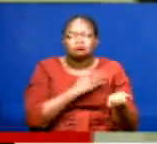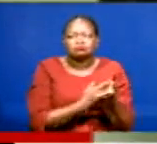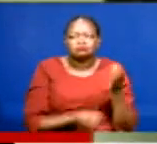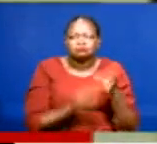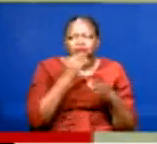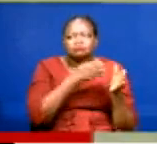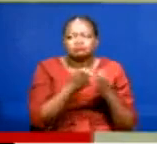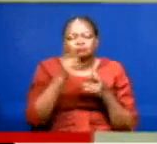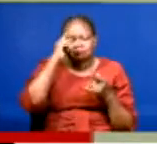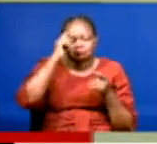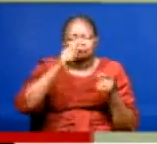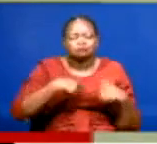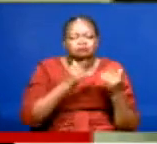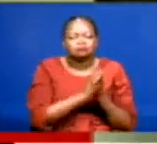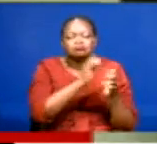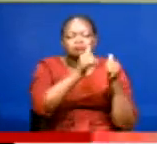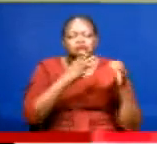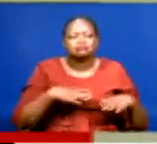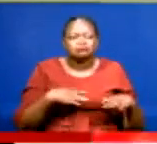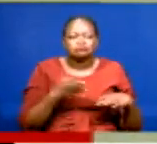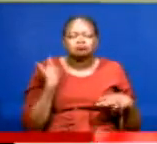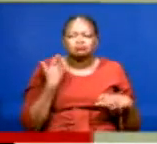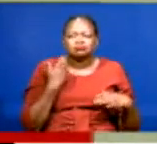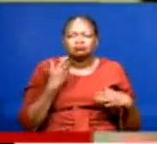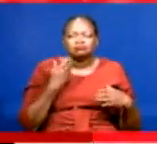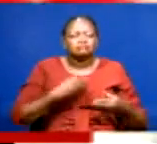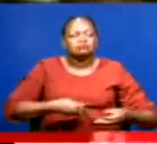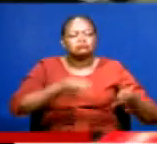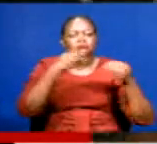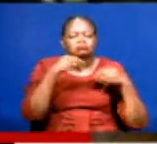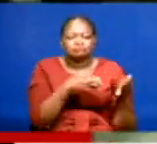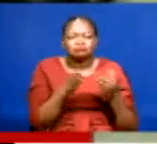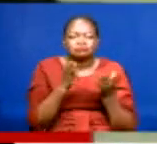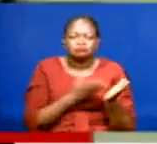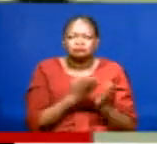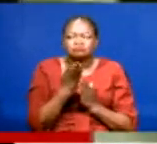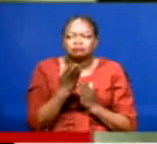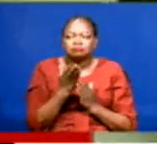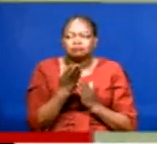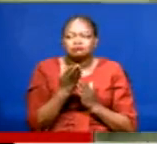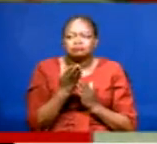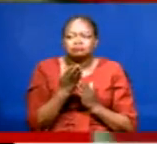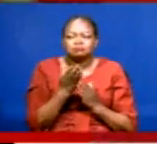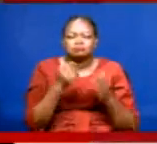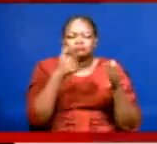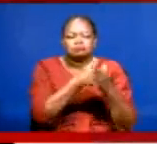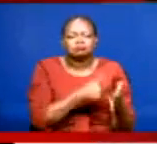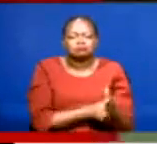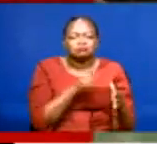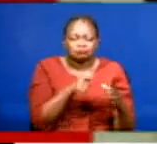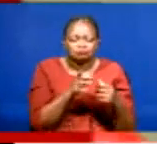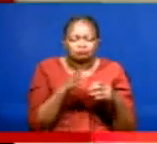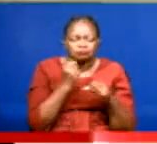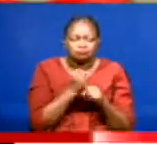herself and others. What do I mean? Opportunity was created for me through the coach, the founder of Box Girls, Alfred Anol. And right